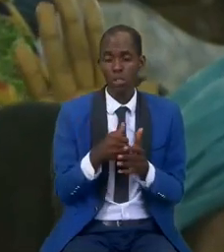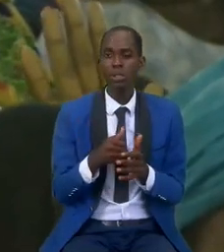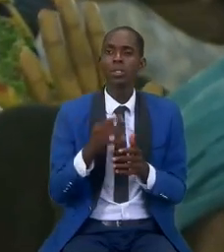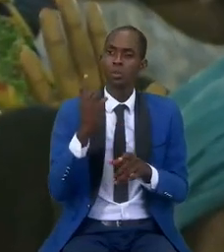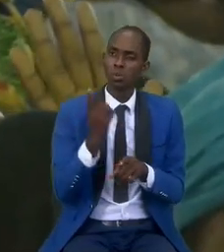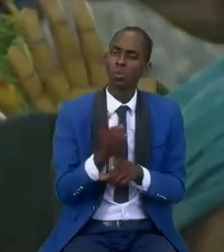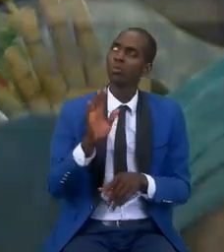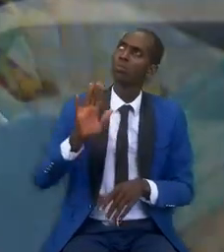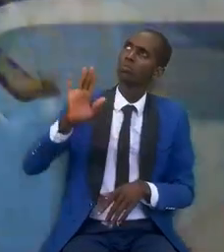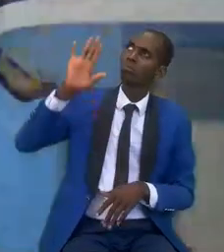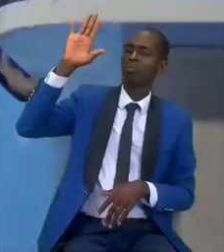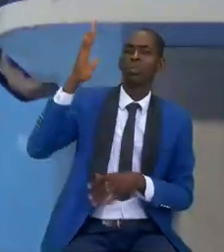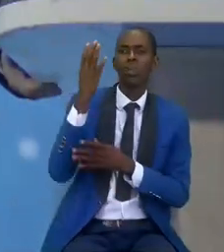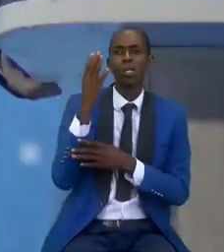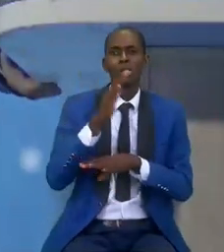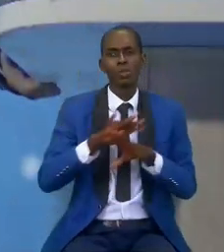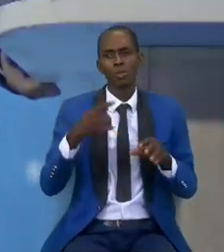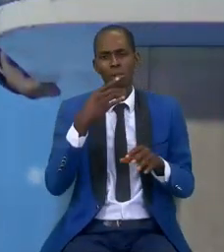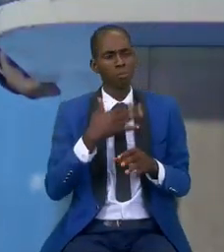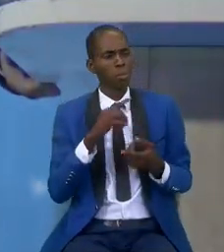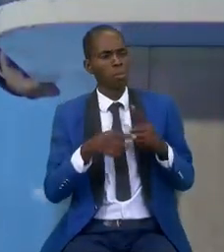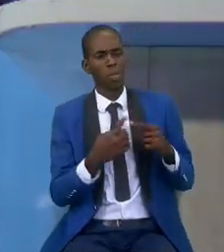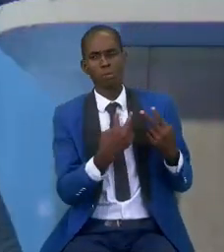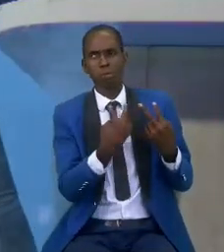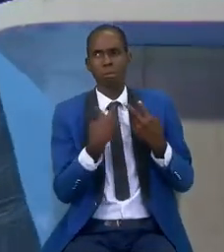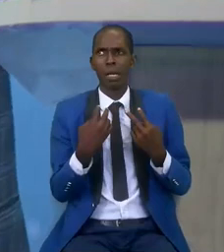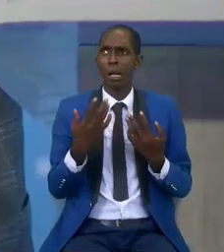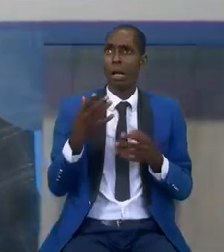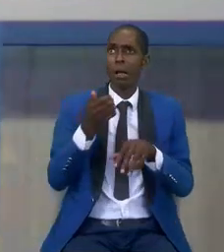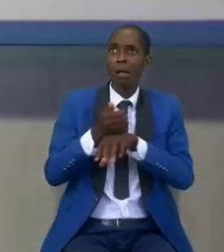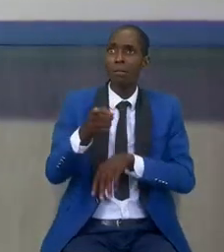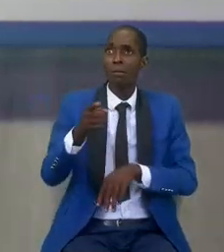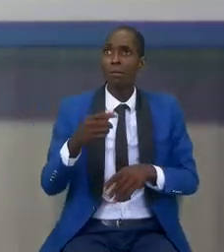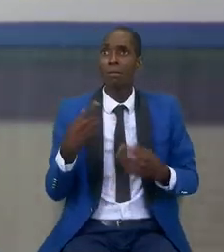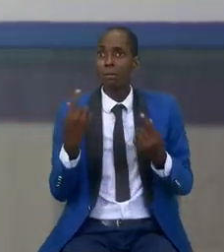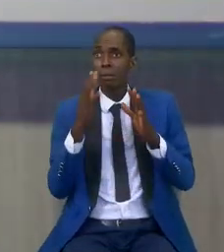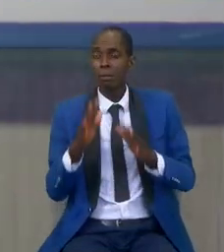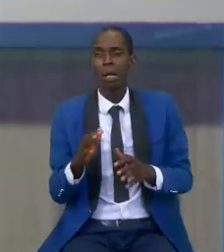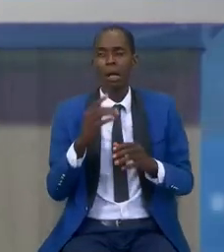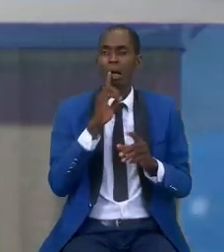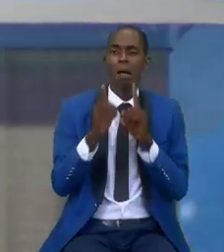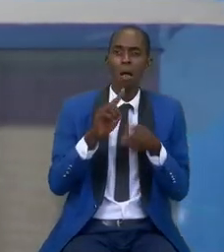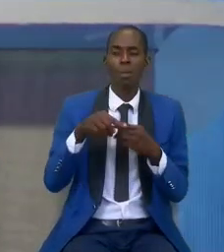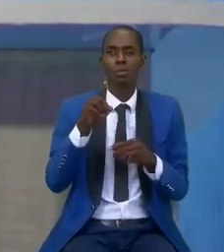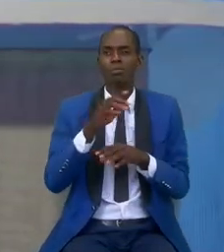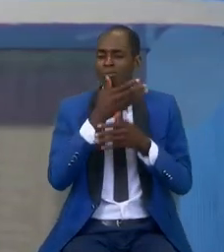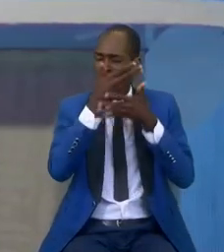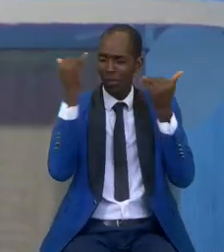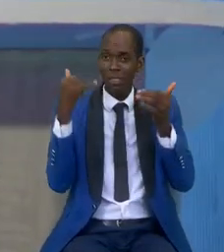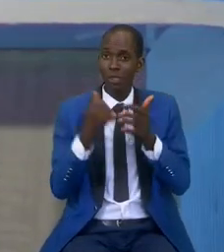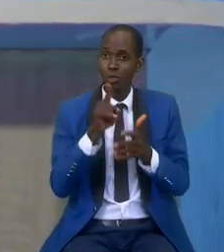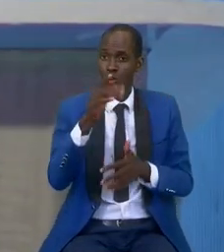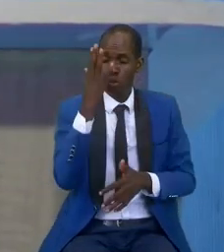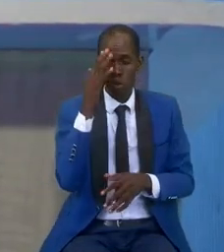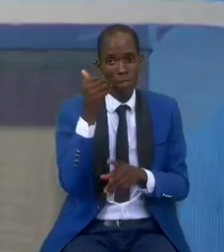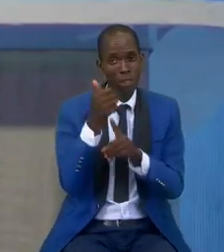what God what Christ forever and ever I don't want you to go to hell and be with Satan